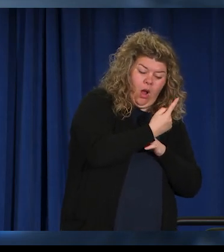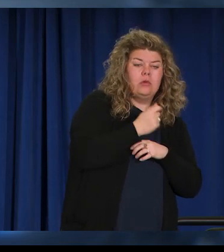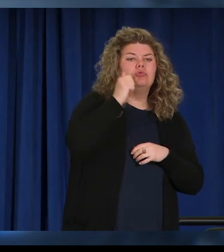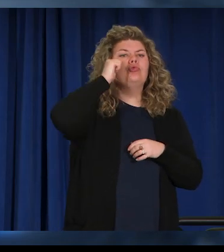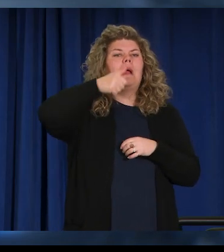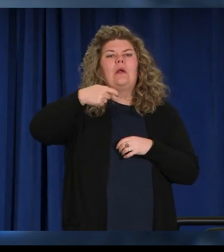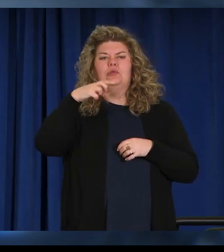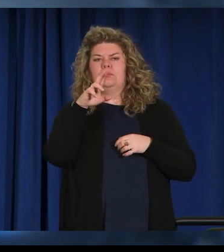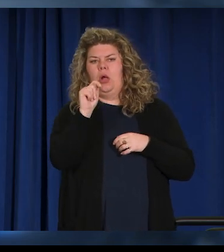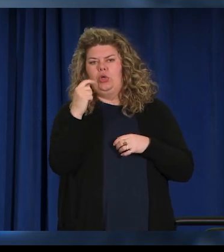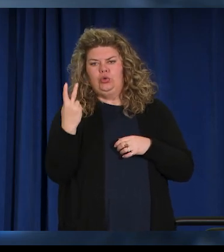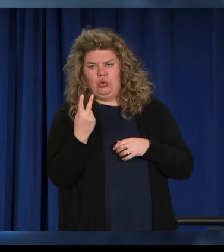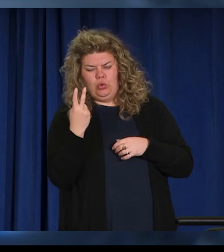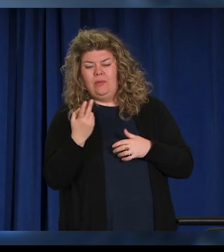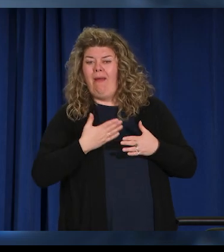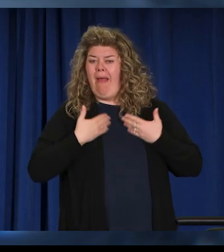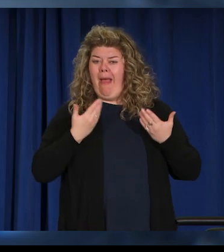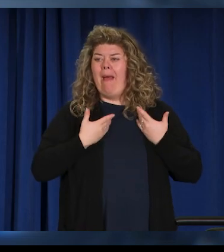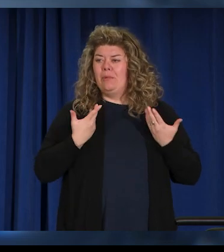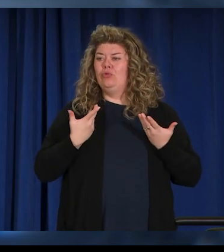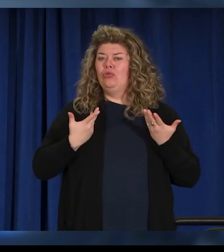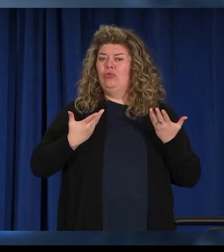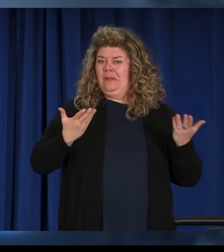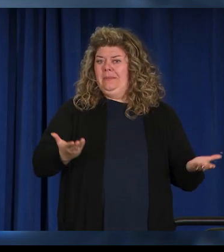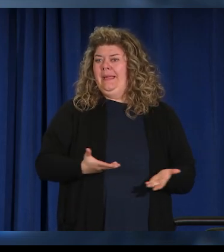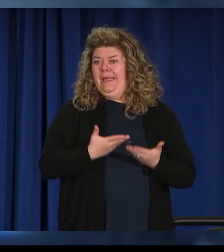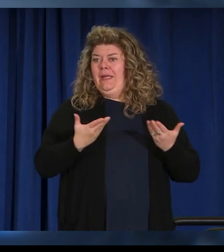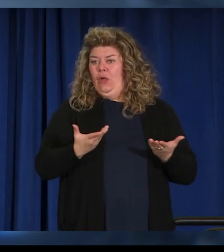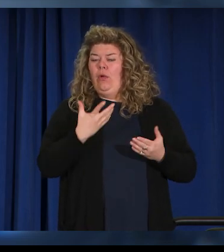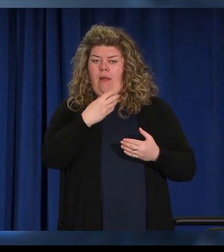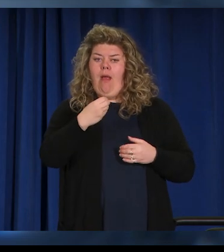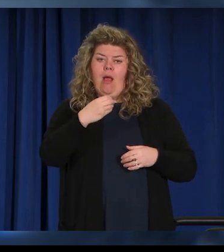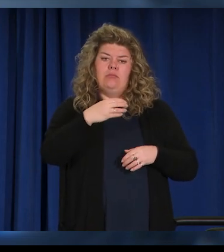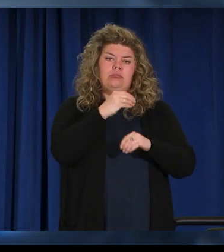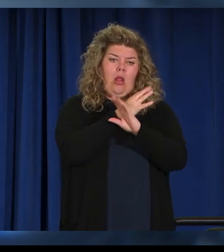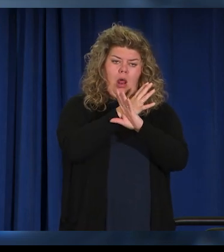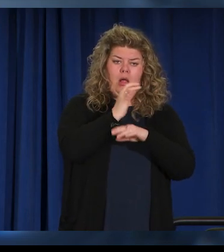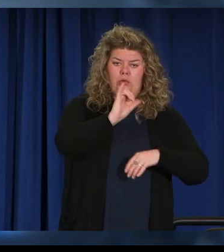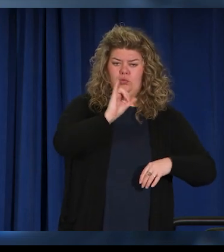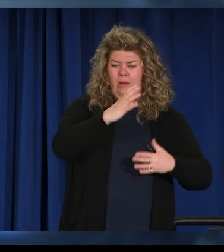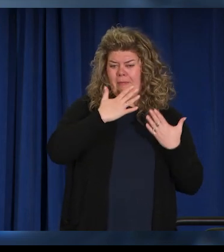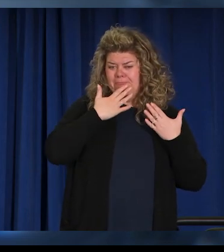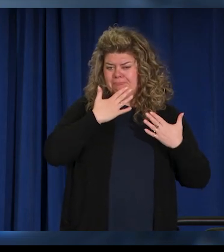this space with you here in person as well as those that are attending virtually.